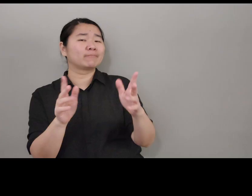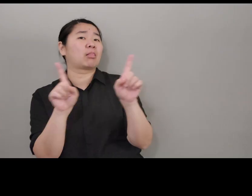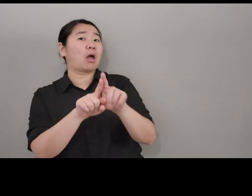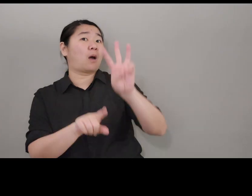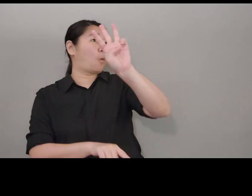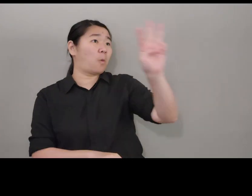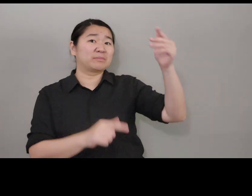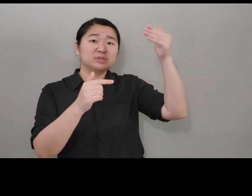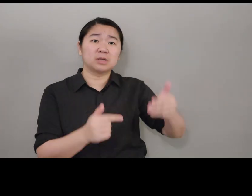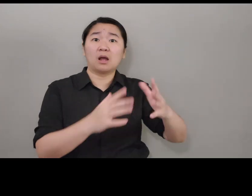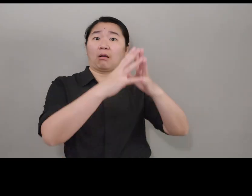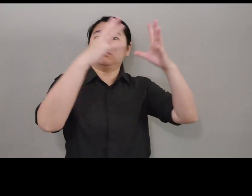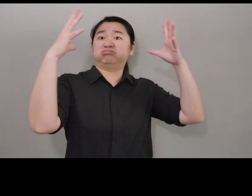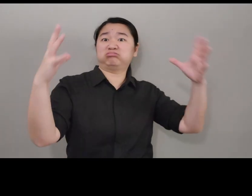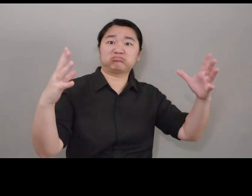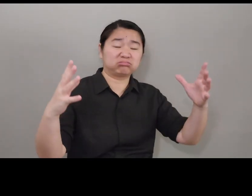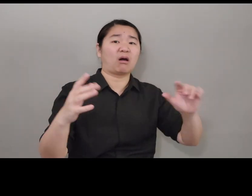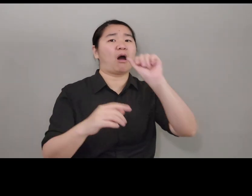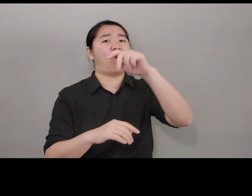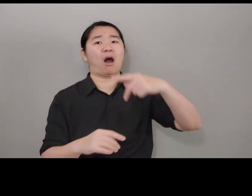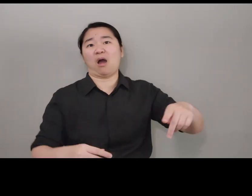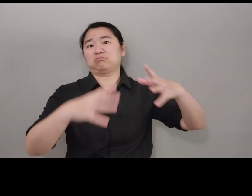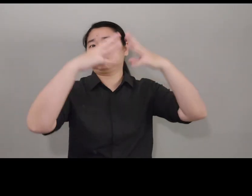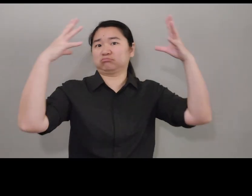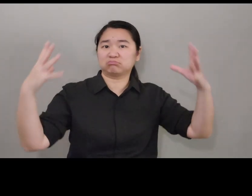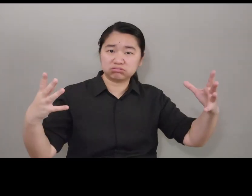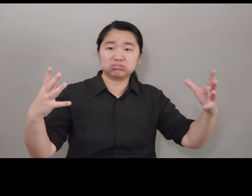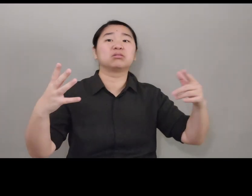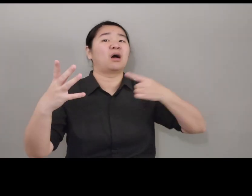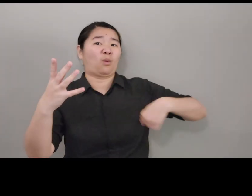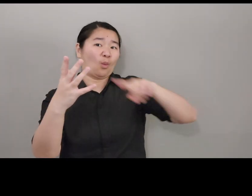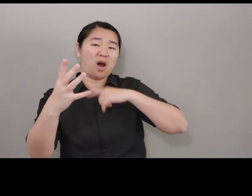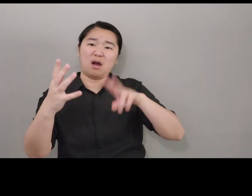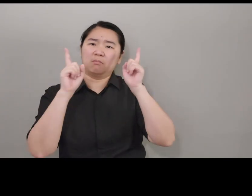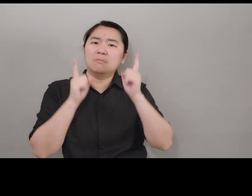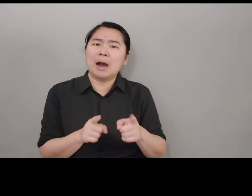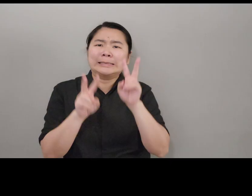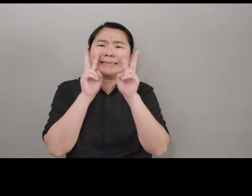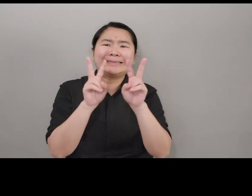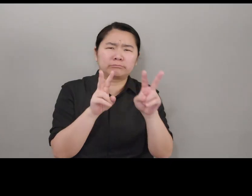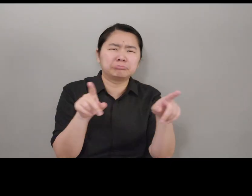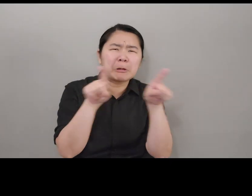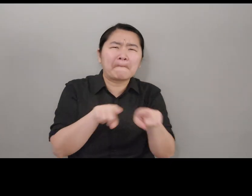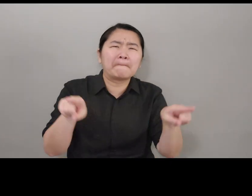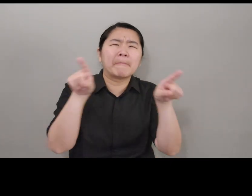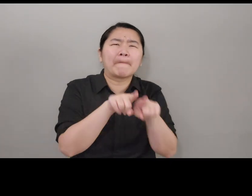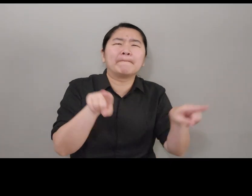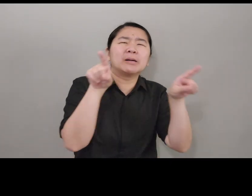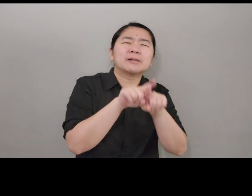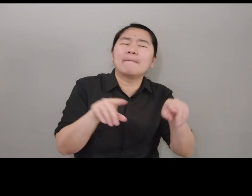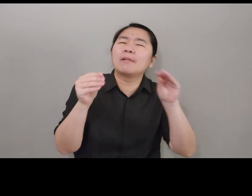can we look at those repetitive problems that sometimes will become, and most of the time, in my opinion, will